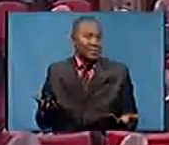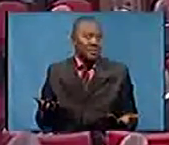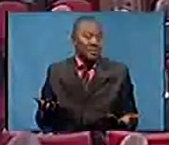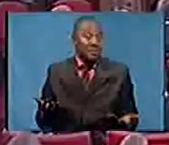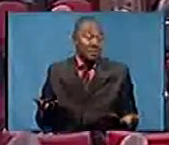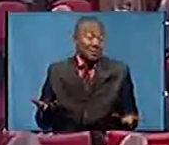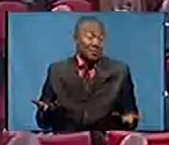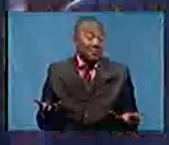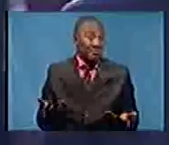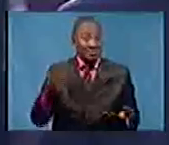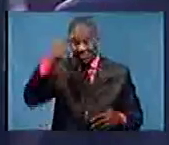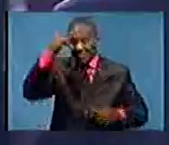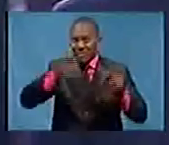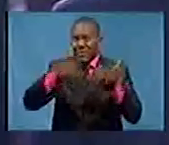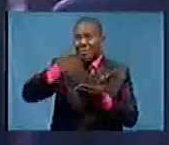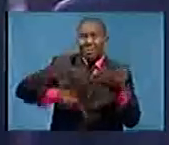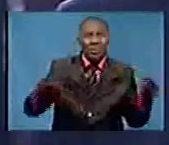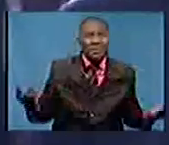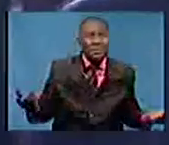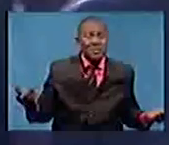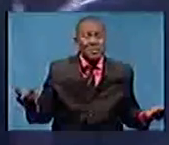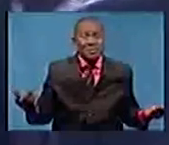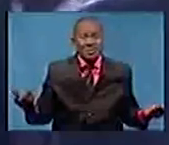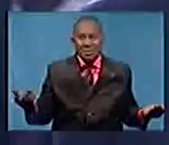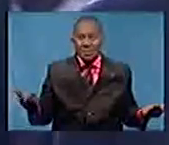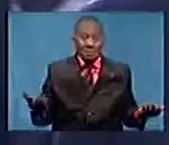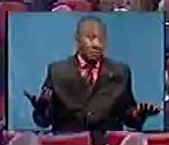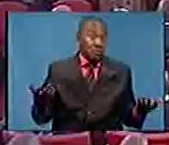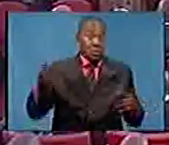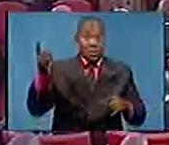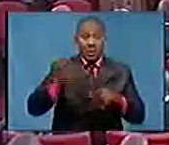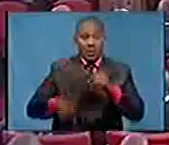Because of what? They are not entitled to sleep peacefully?